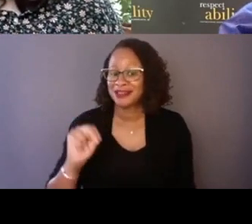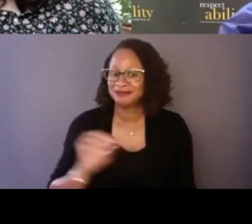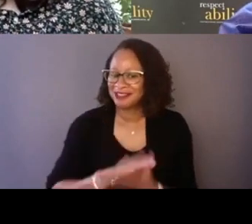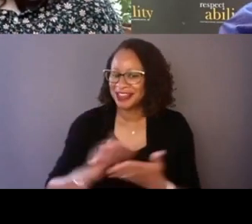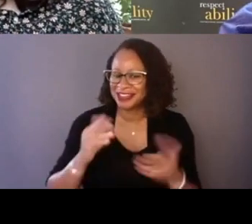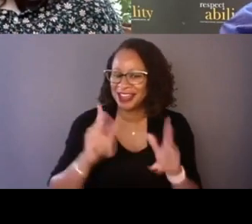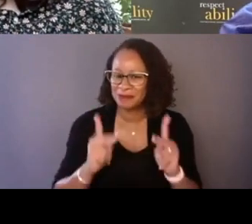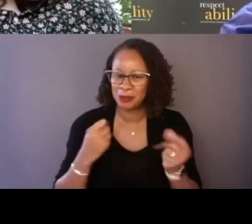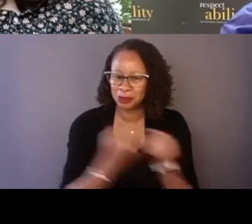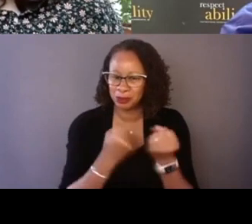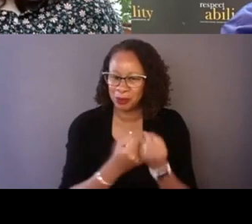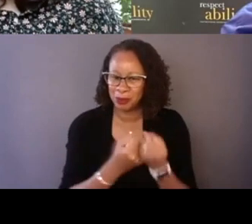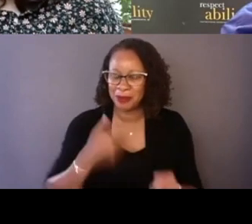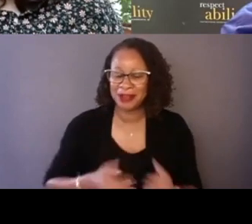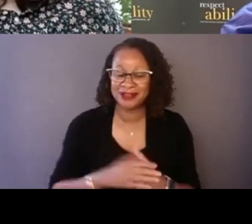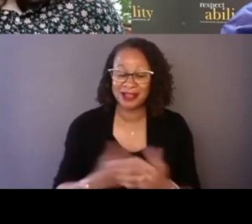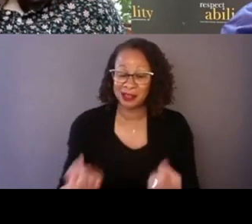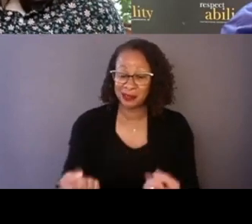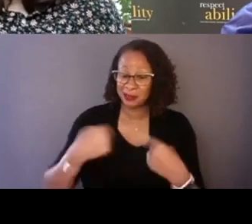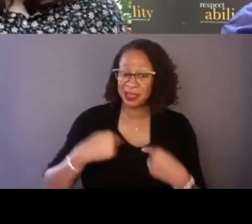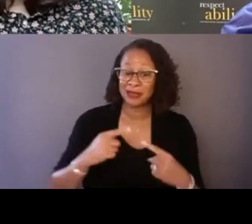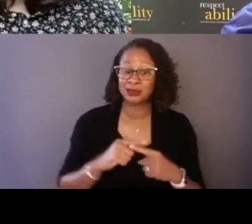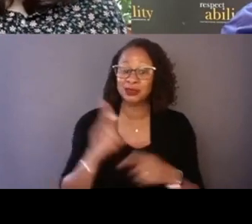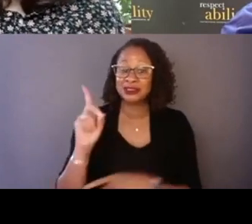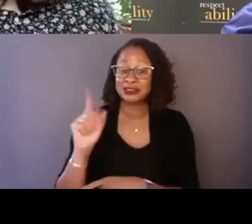I came to the disability movement